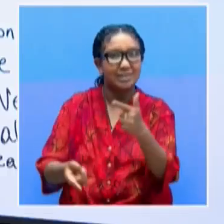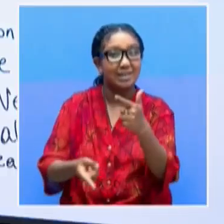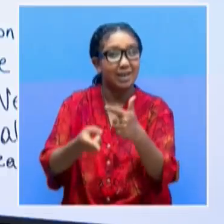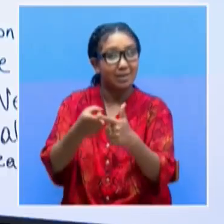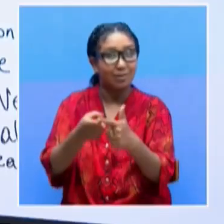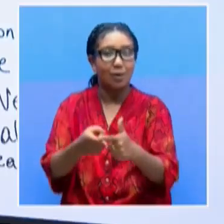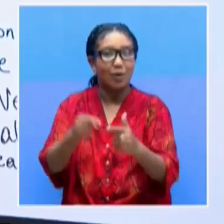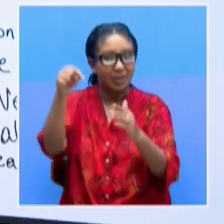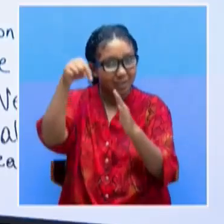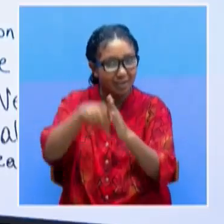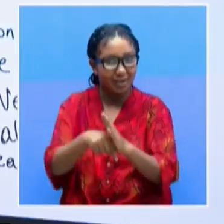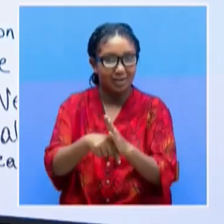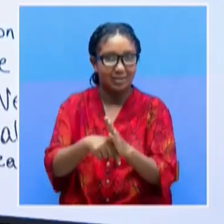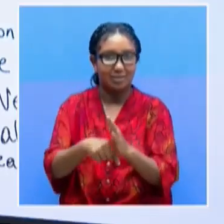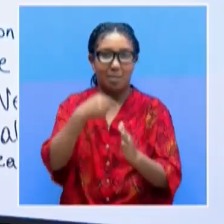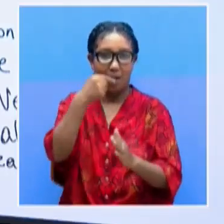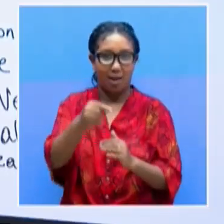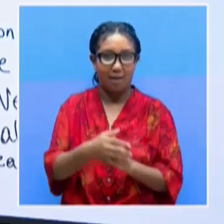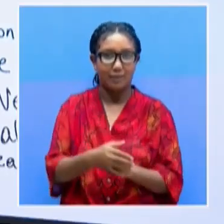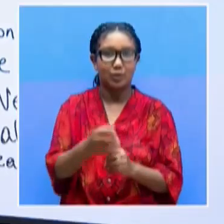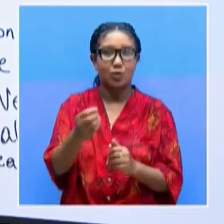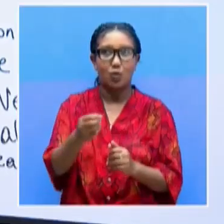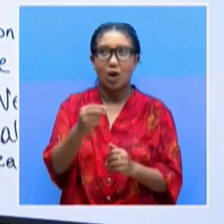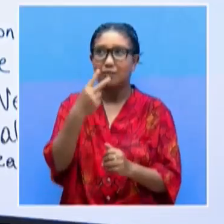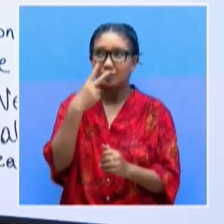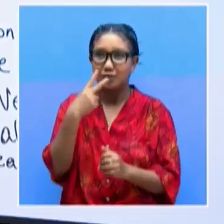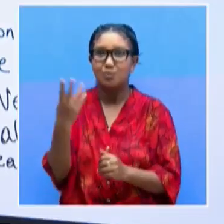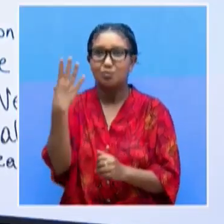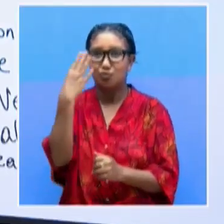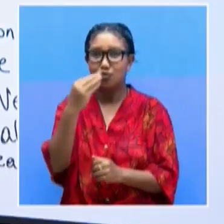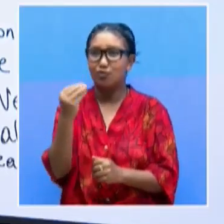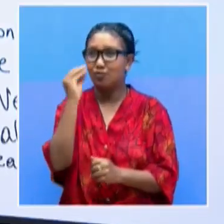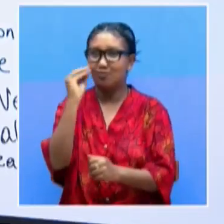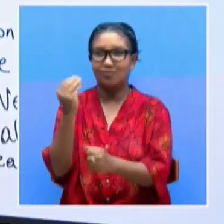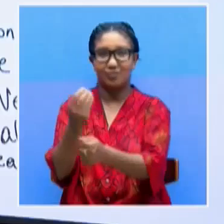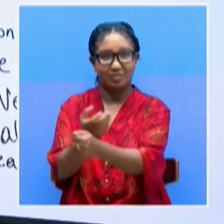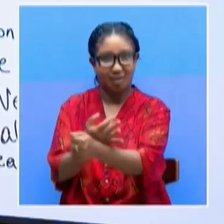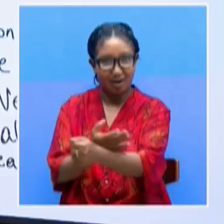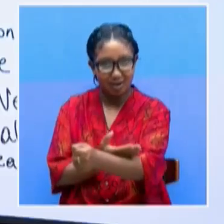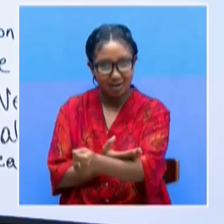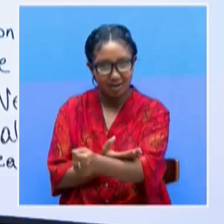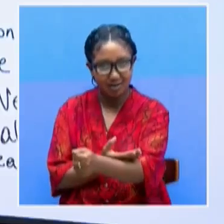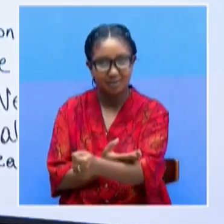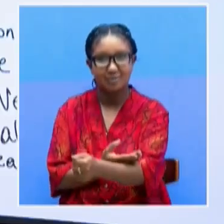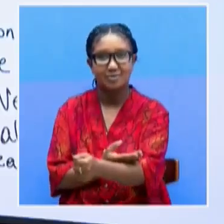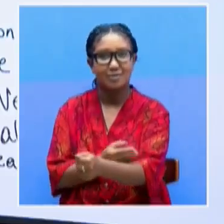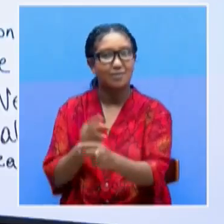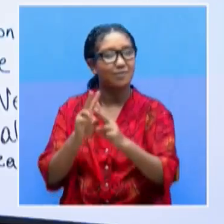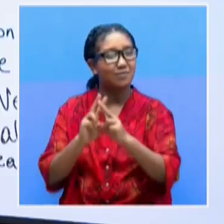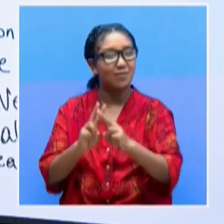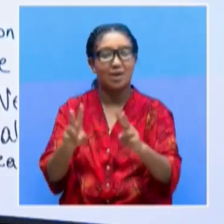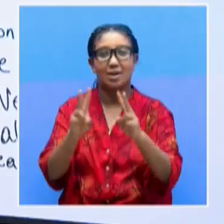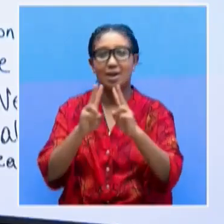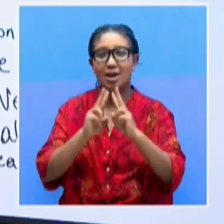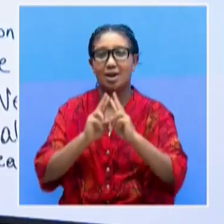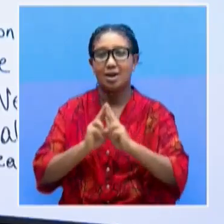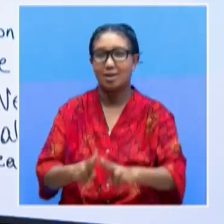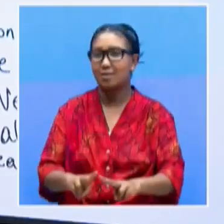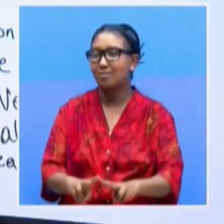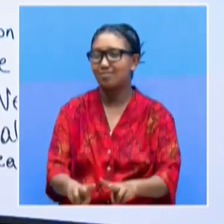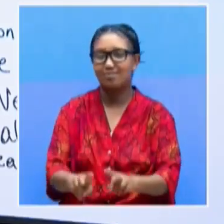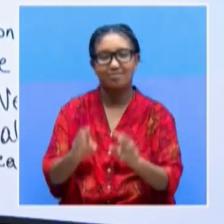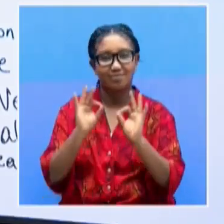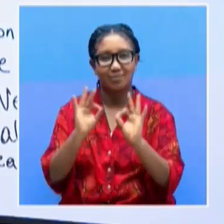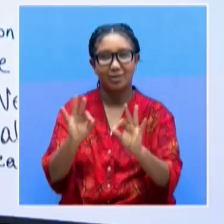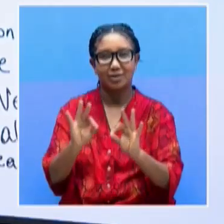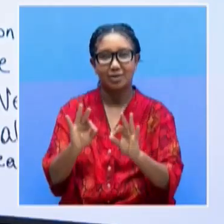details. First detail. We have seen a beautiful flower garden, which is very speechless. You